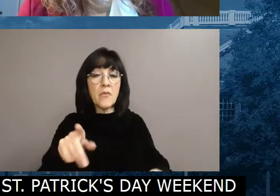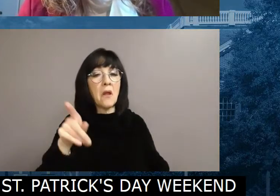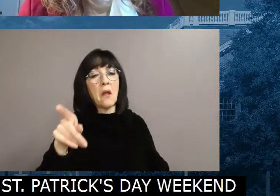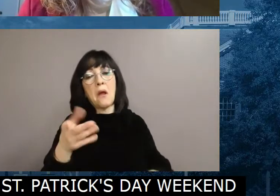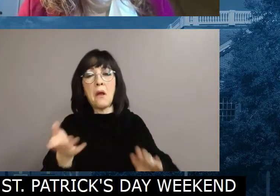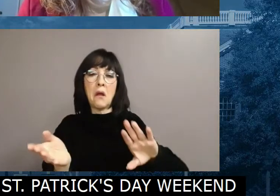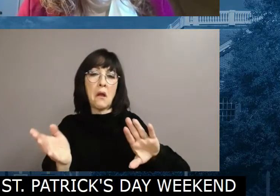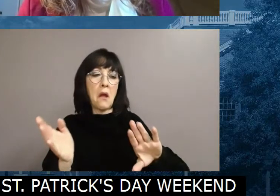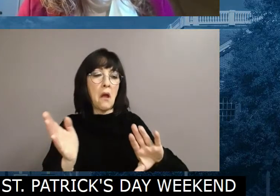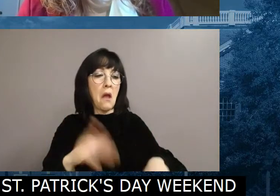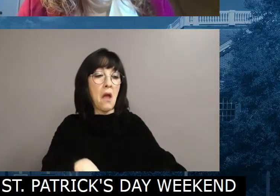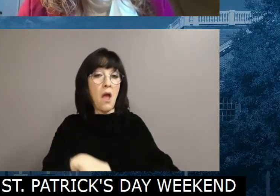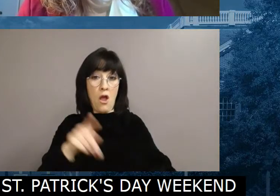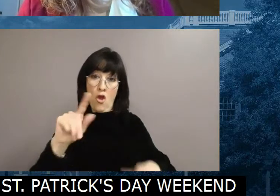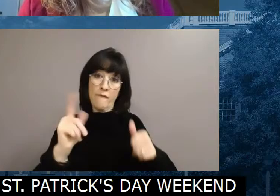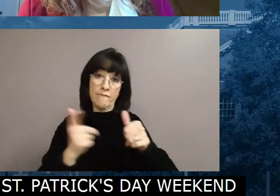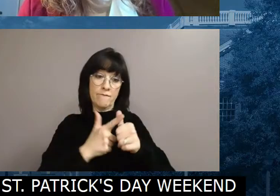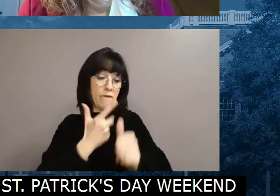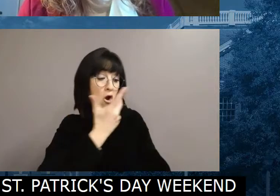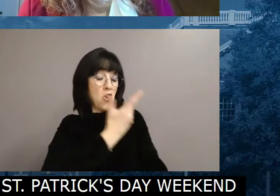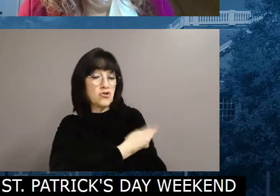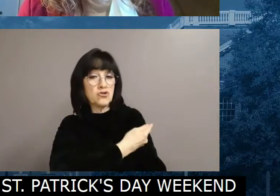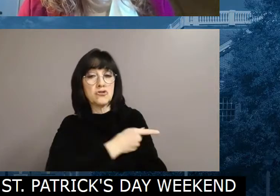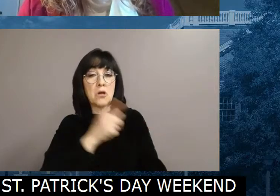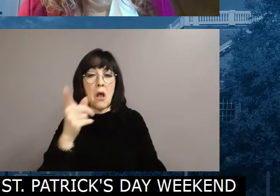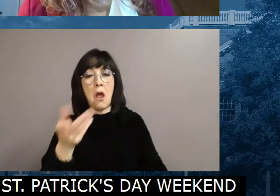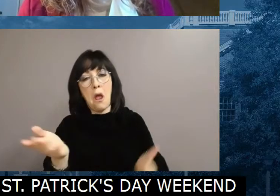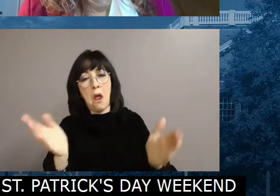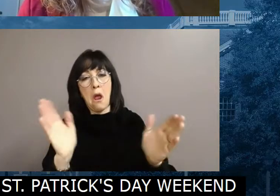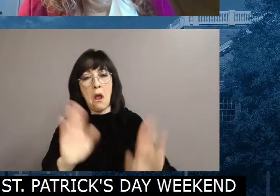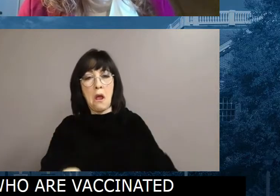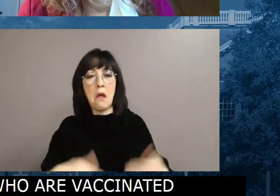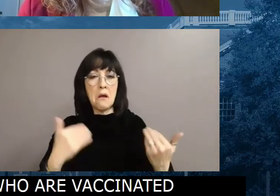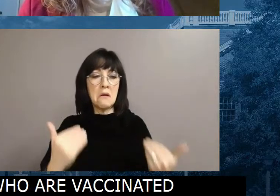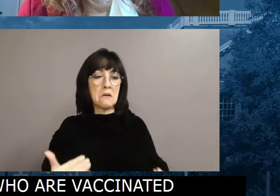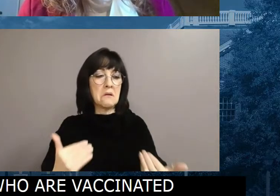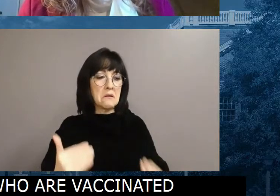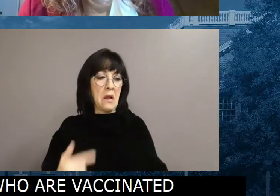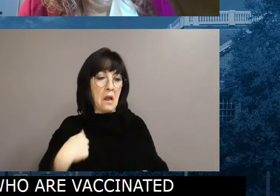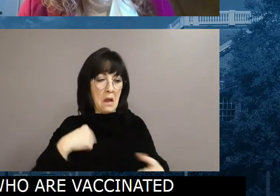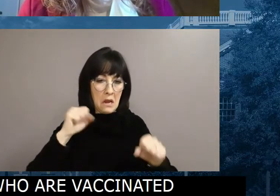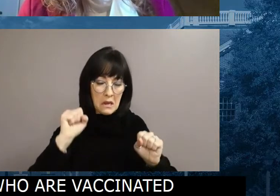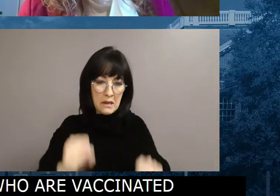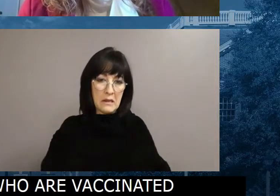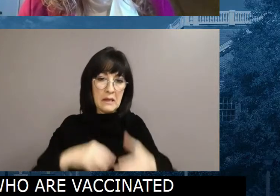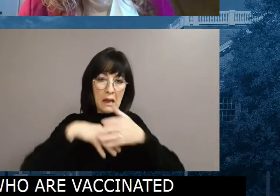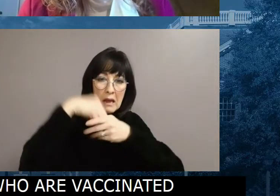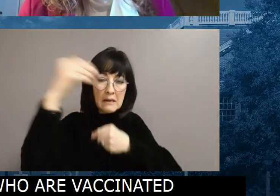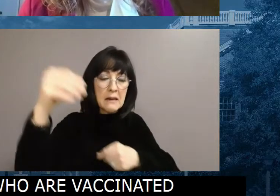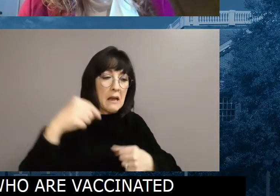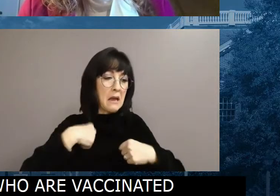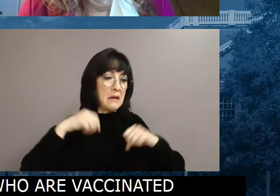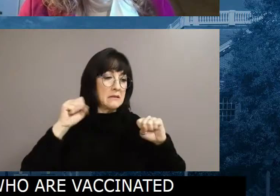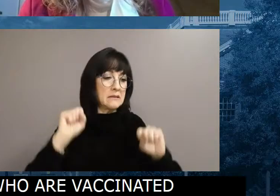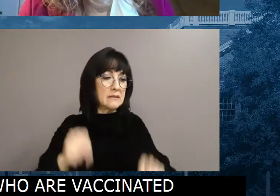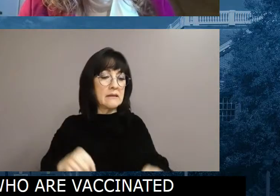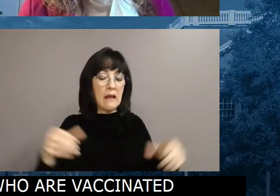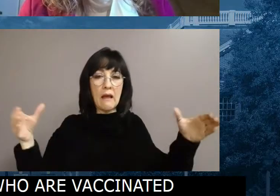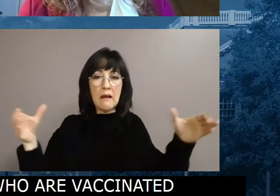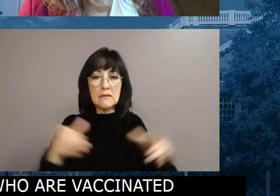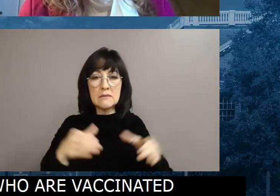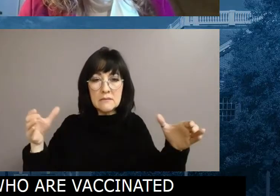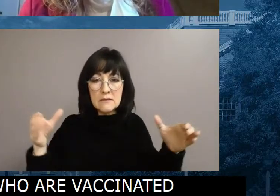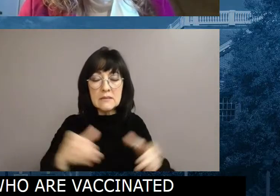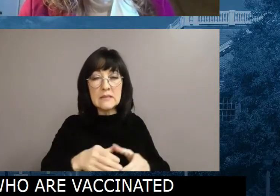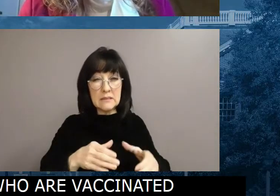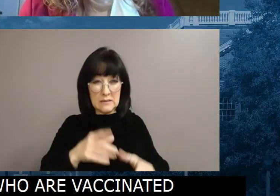fully vaccinated? Is there a way the state can track positive cases that might be occurring in those who are vaccinated but just haven't reached